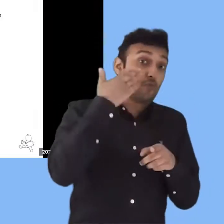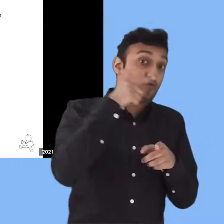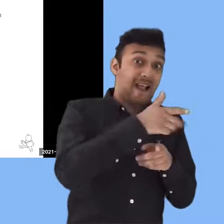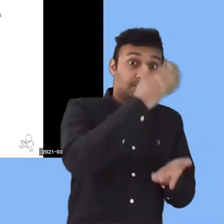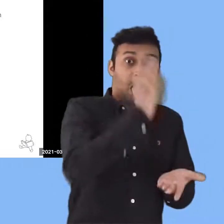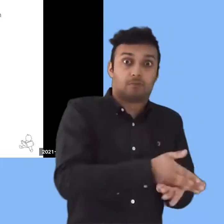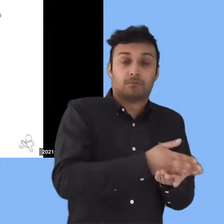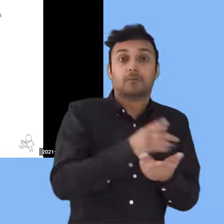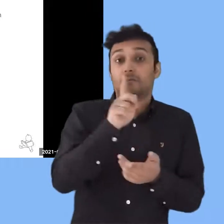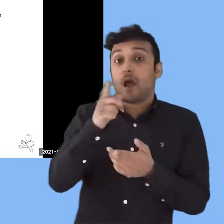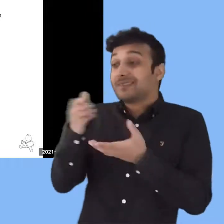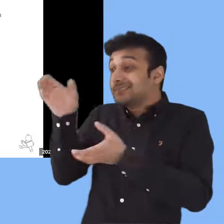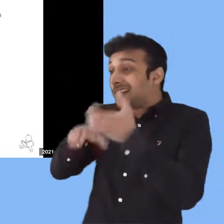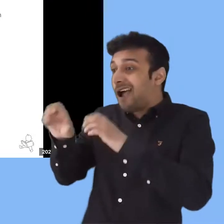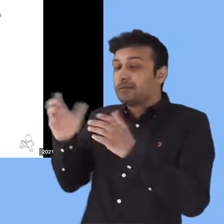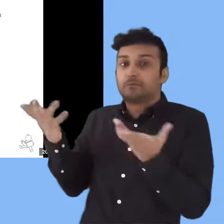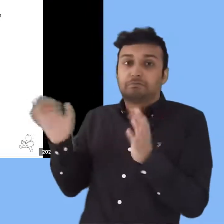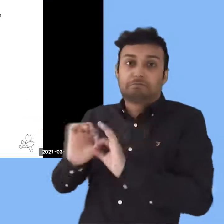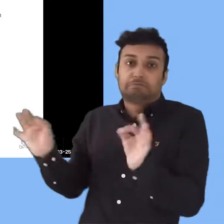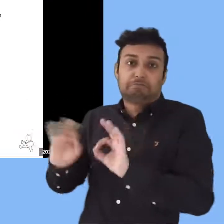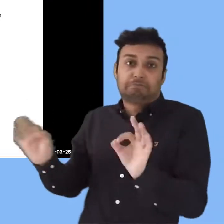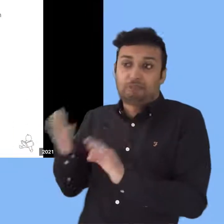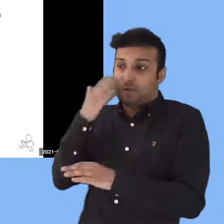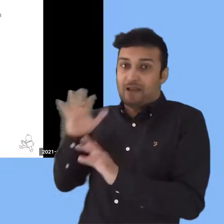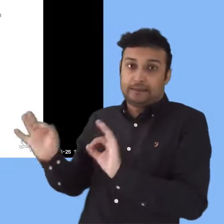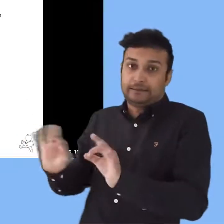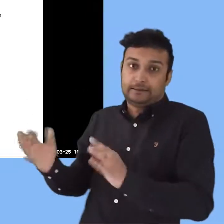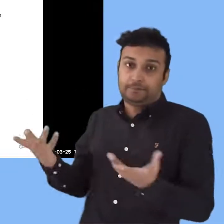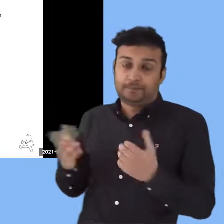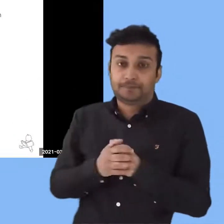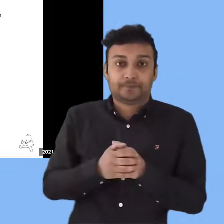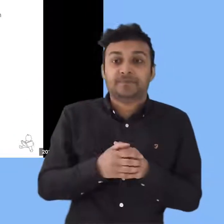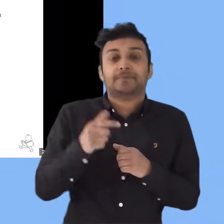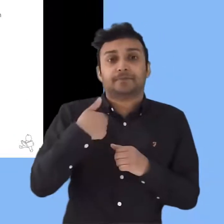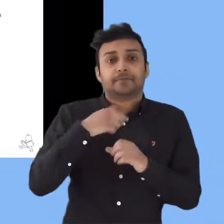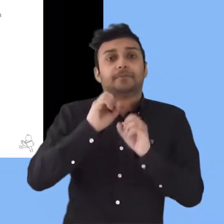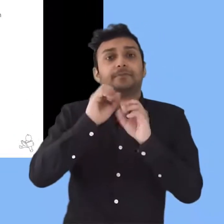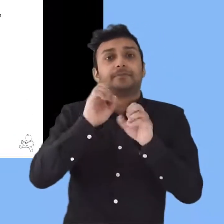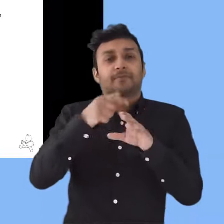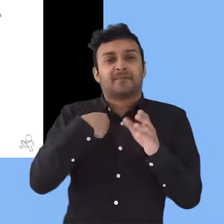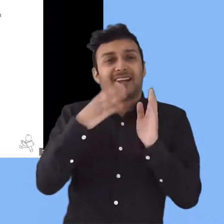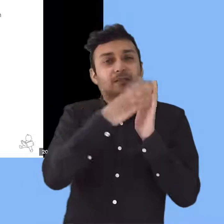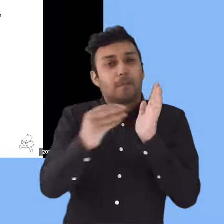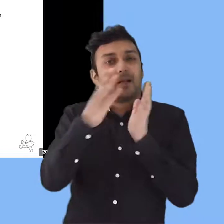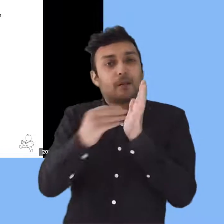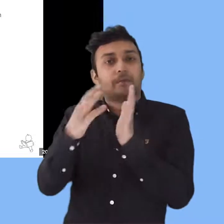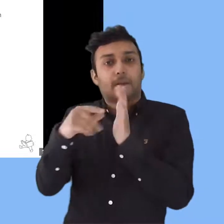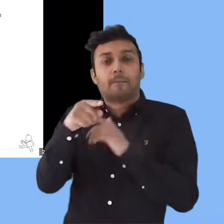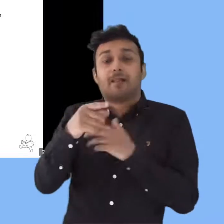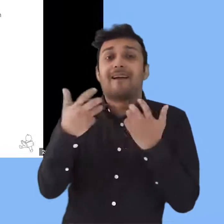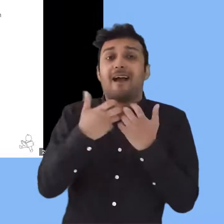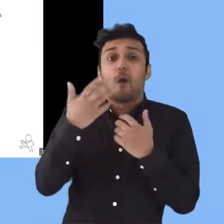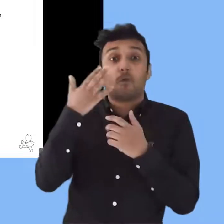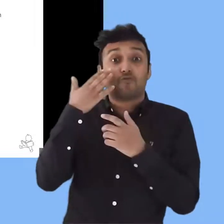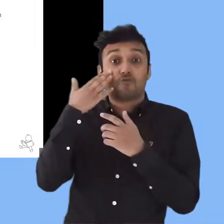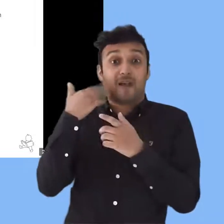a scientific category. Oh, I've gone a bit muddled up here. My examples draw attention to how racial discrimination